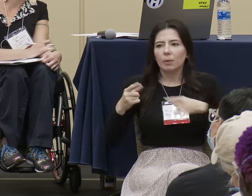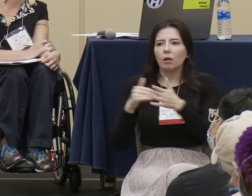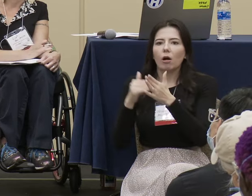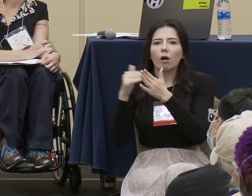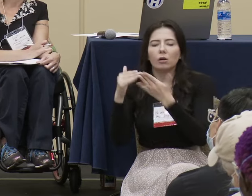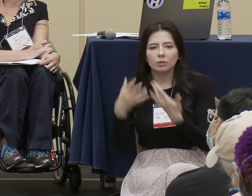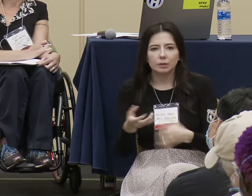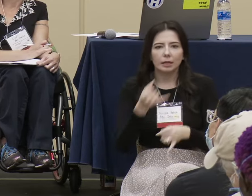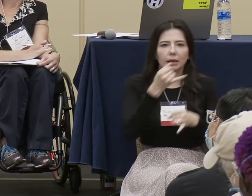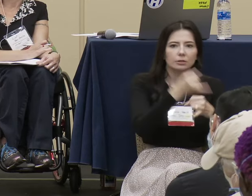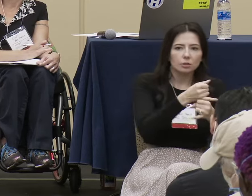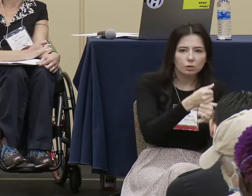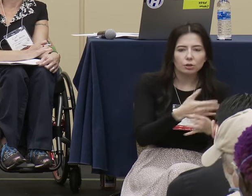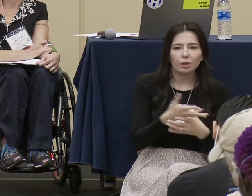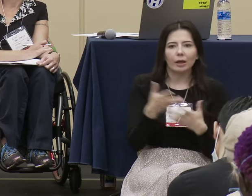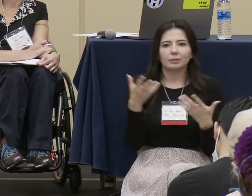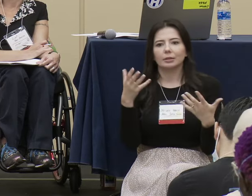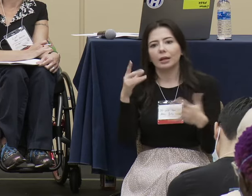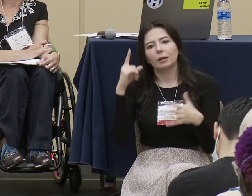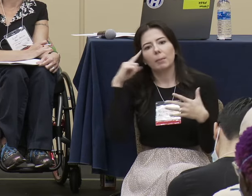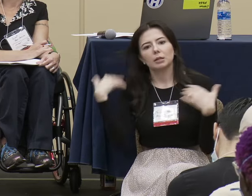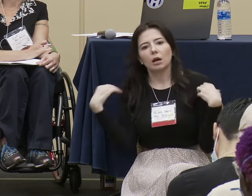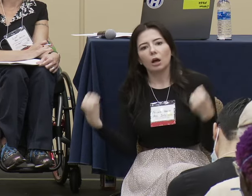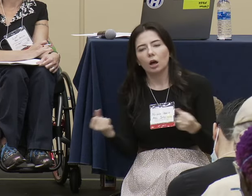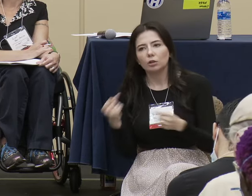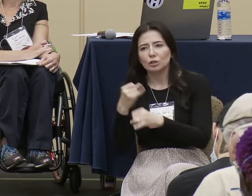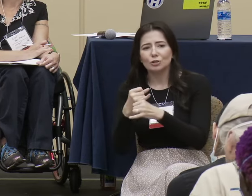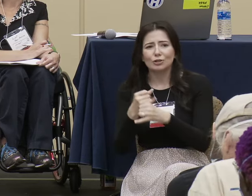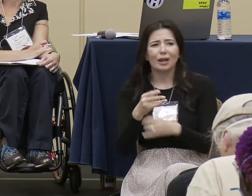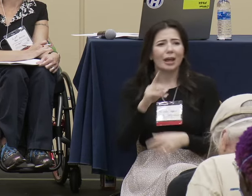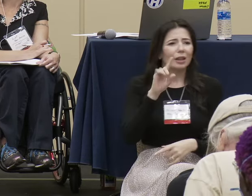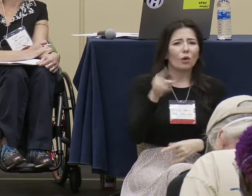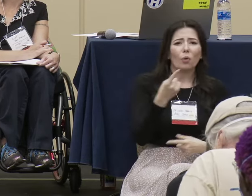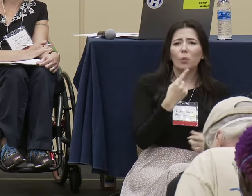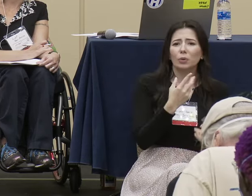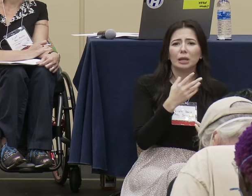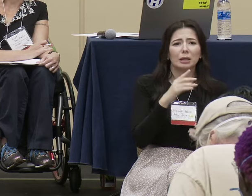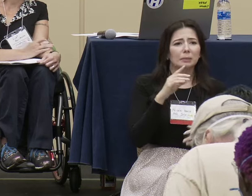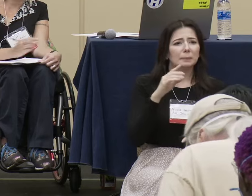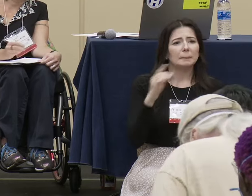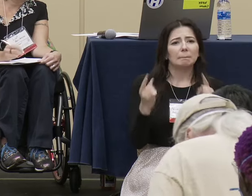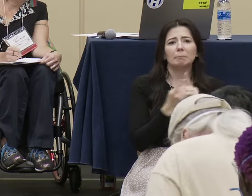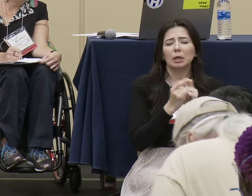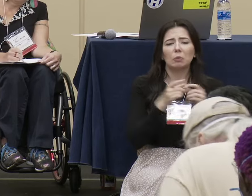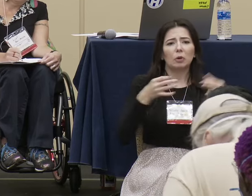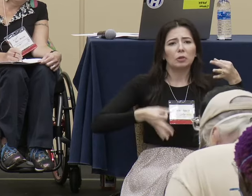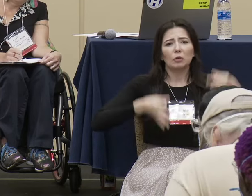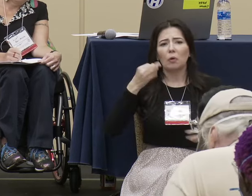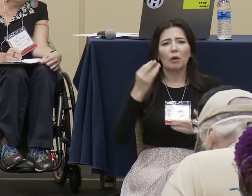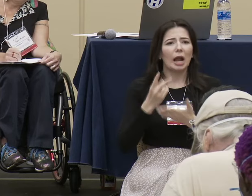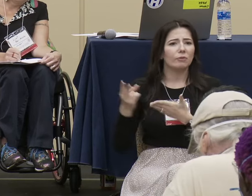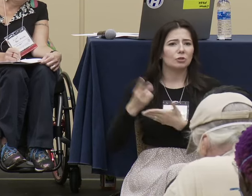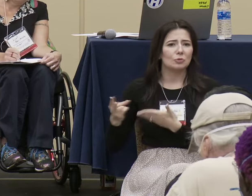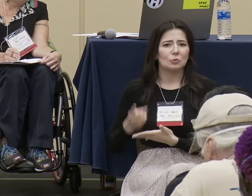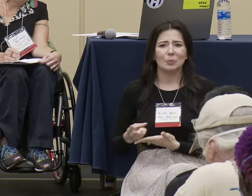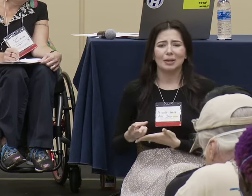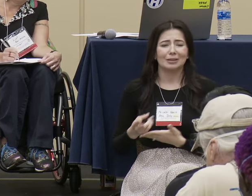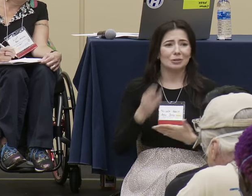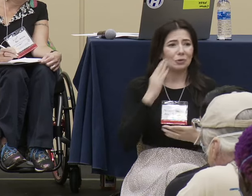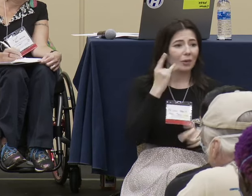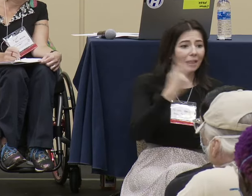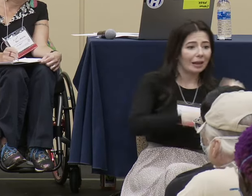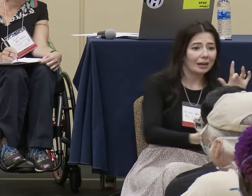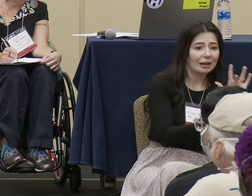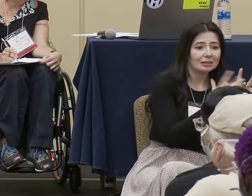mental health institutions, and they only get a hearing every 2 weeks and they're not entitled to see us, so we can't get to them and they can't get to